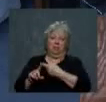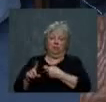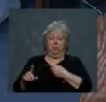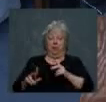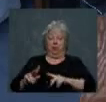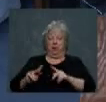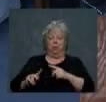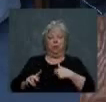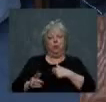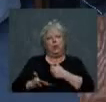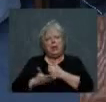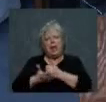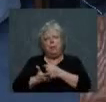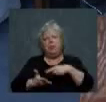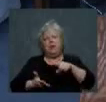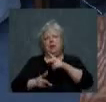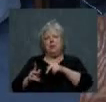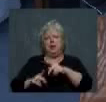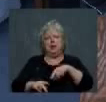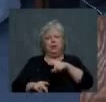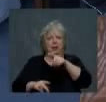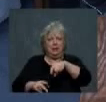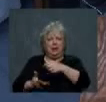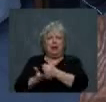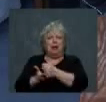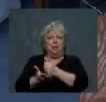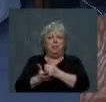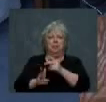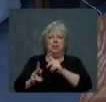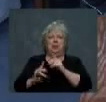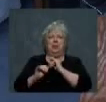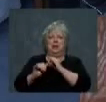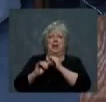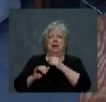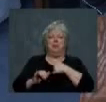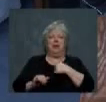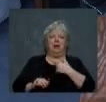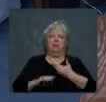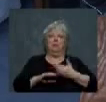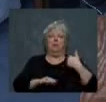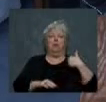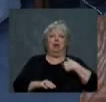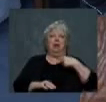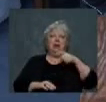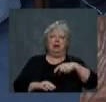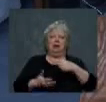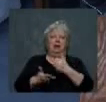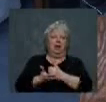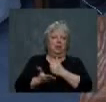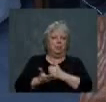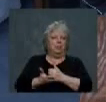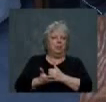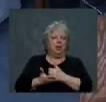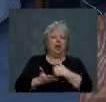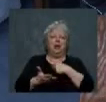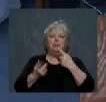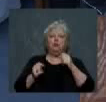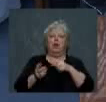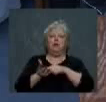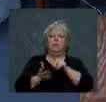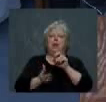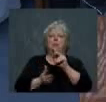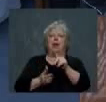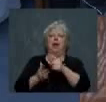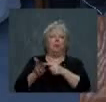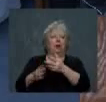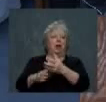And we help these people. I mean, they need help. People like me, I need a help. And I'm trying to pay back what I got.